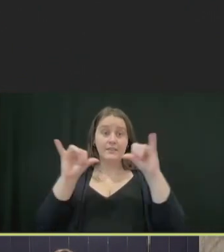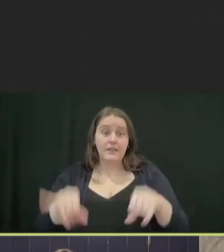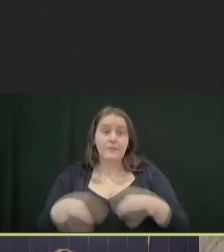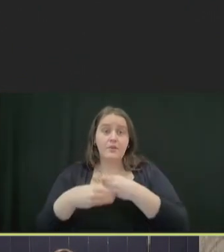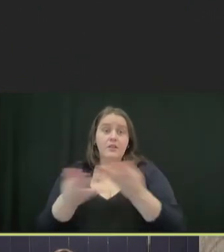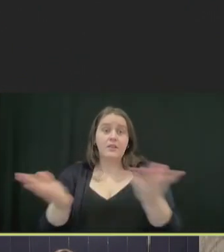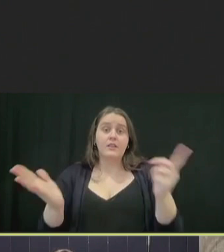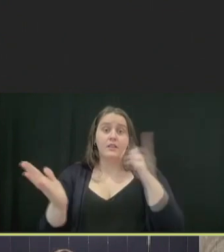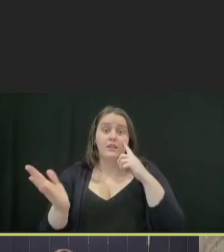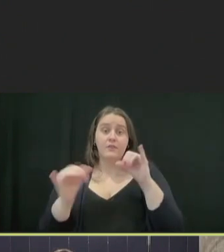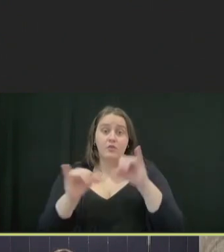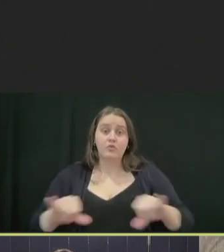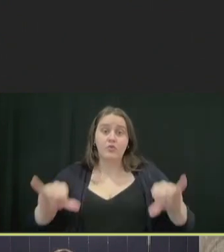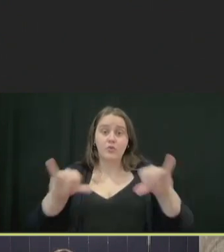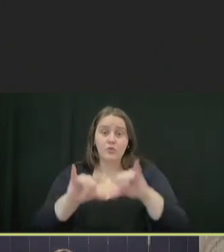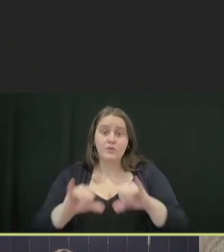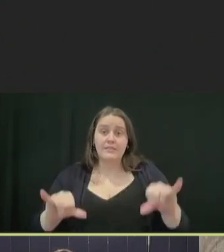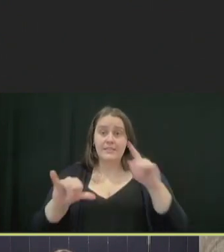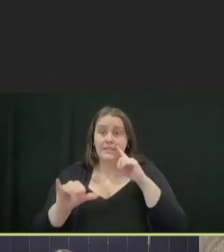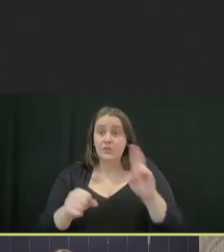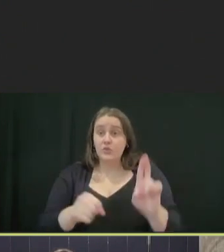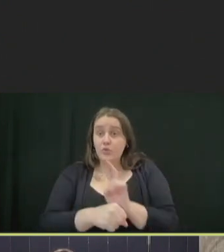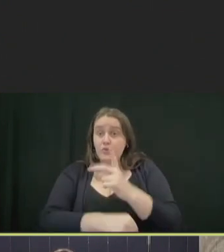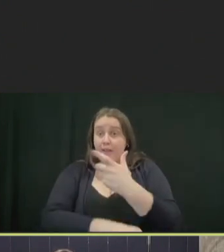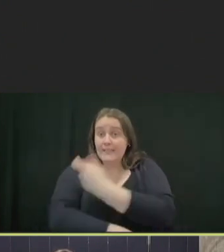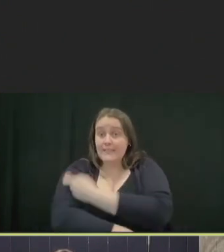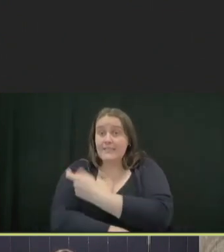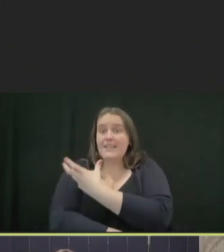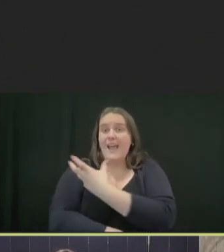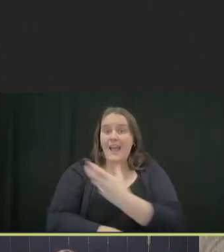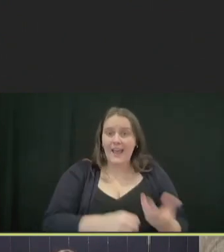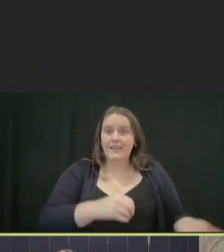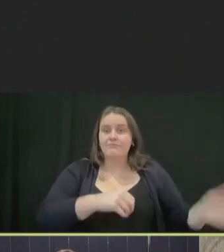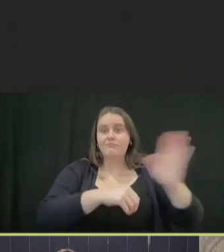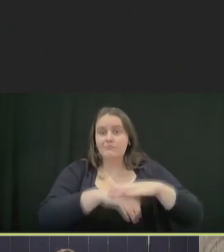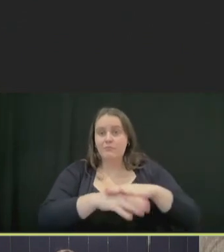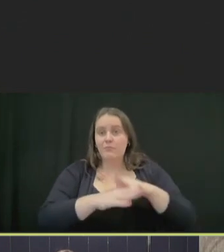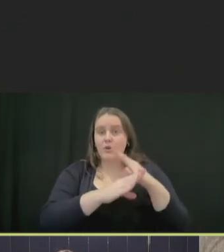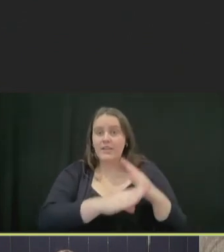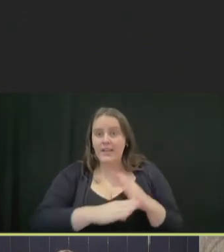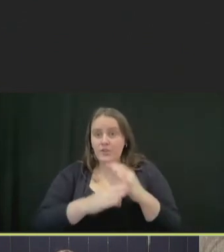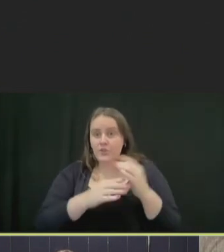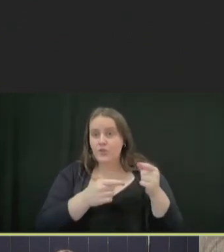use and protection during outbreaks.